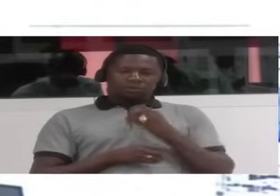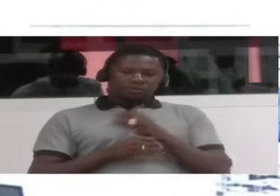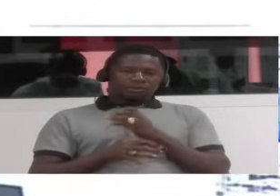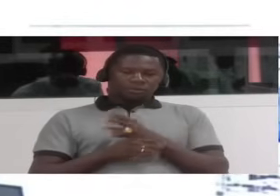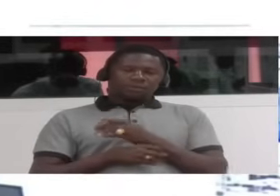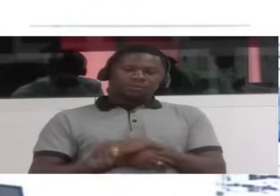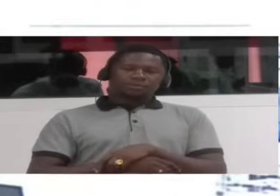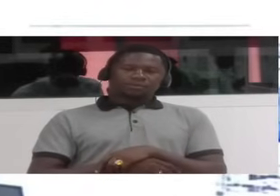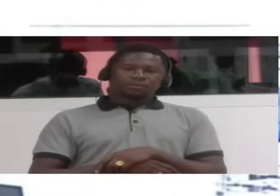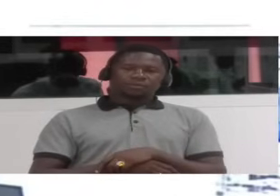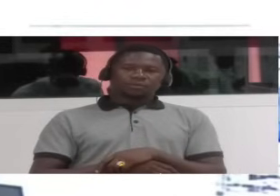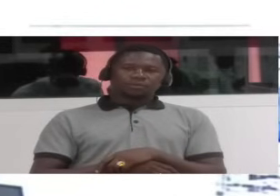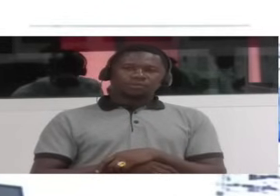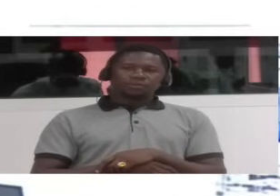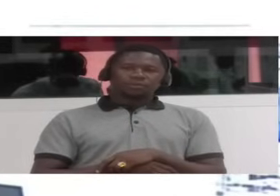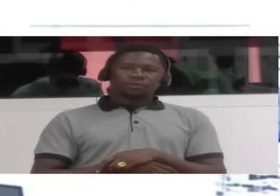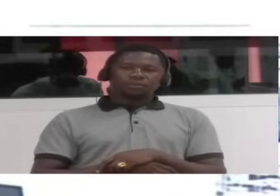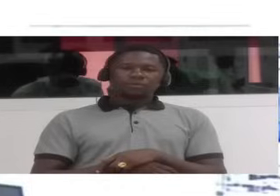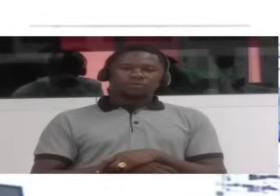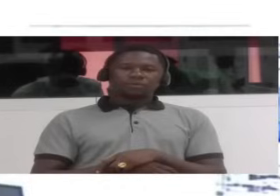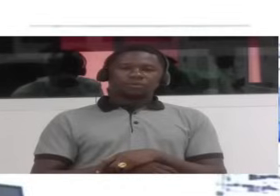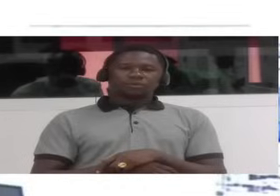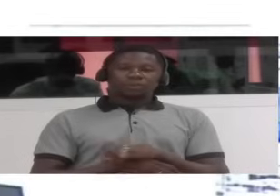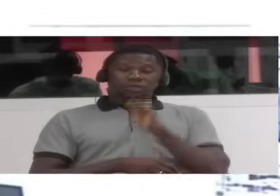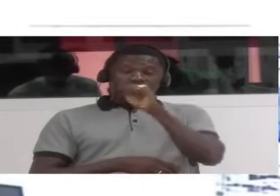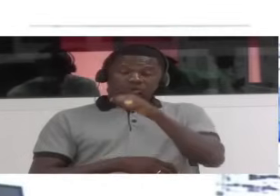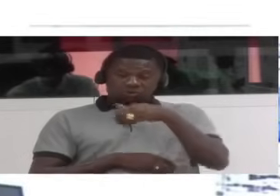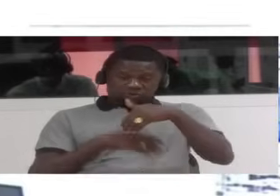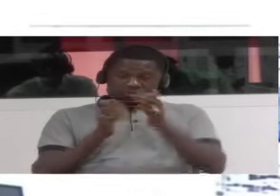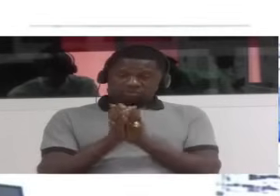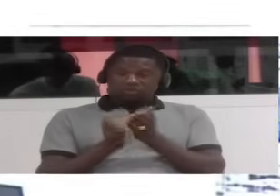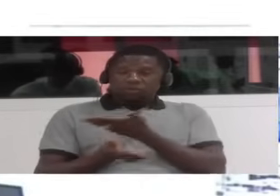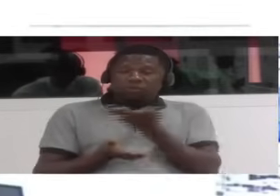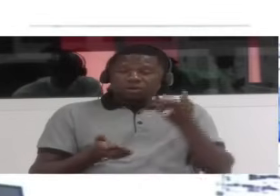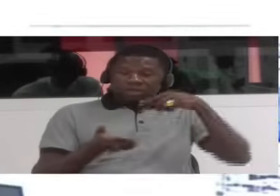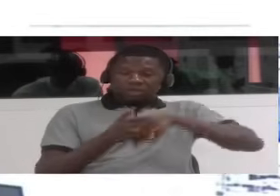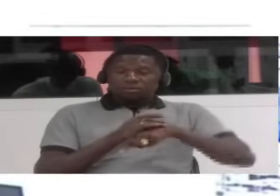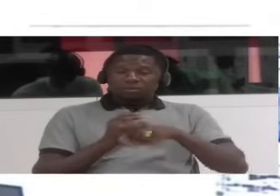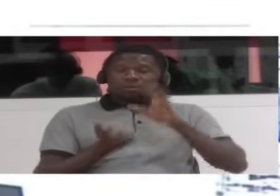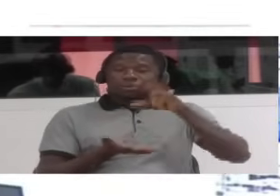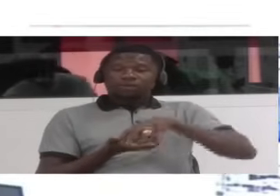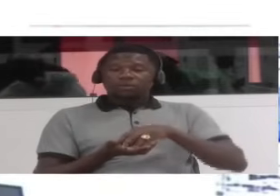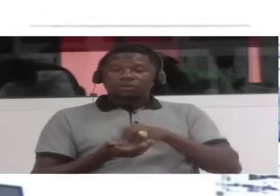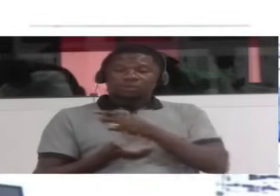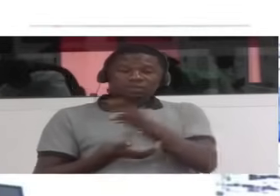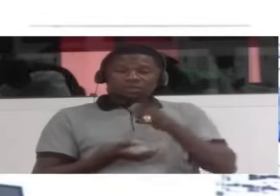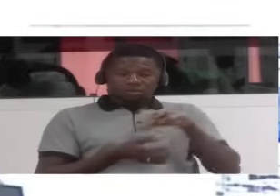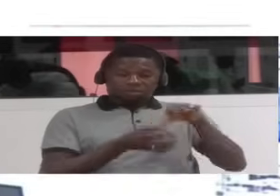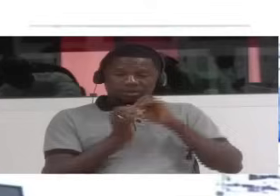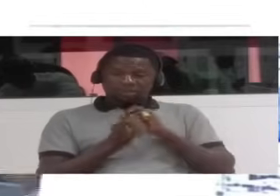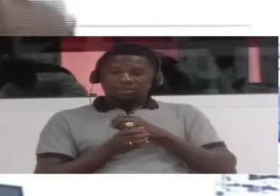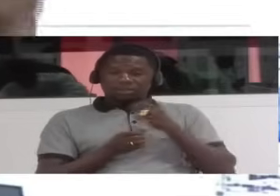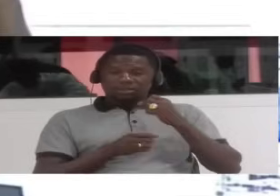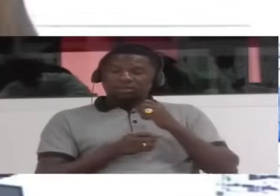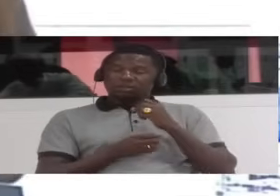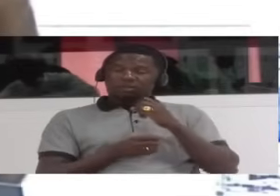Ghanaians. So where, your group, from where in Banjul did they pick the Ghanaians up? It was in Banjul.